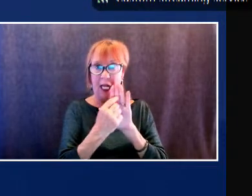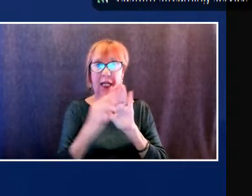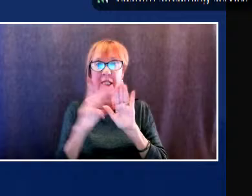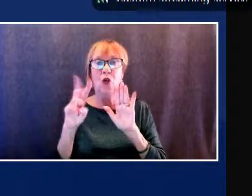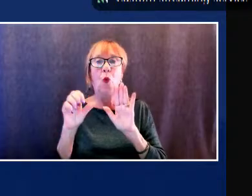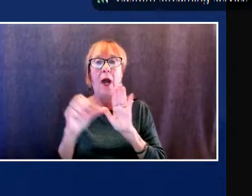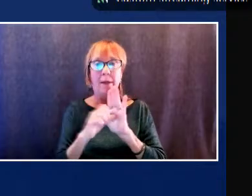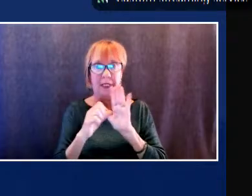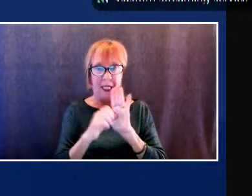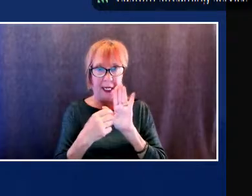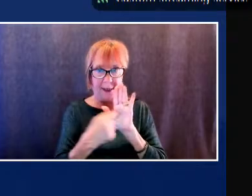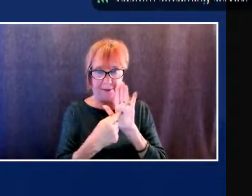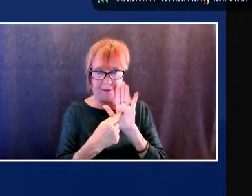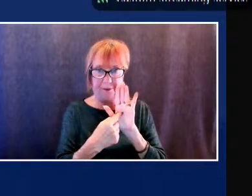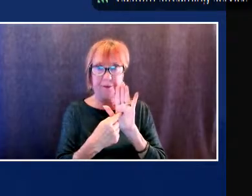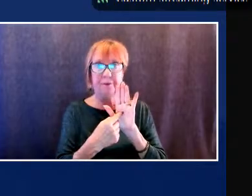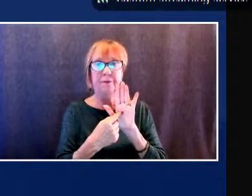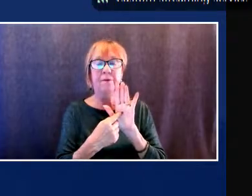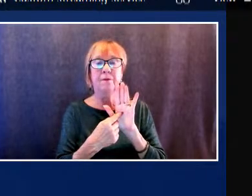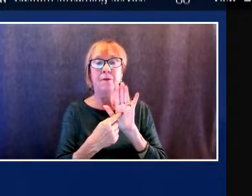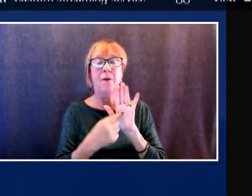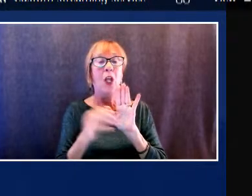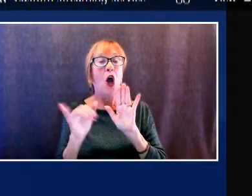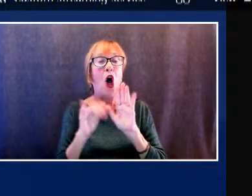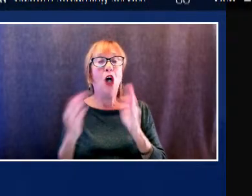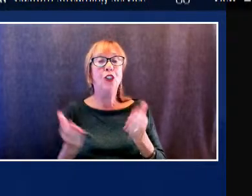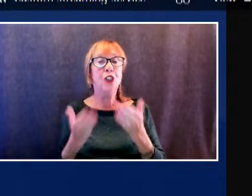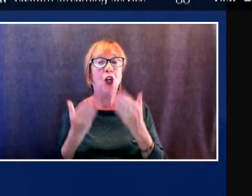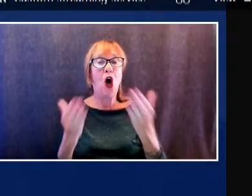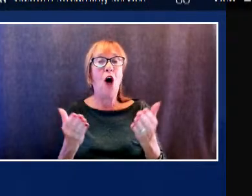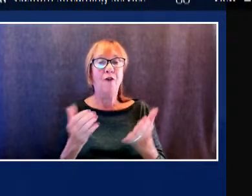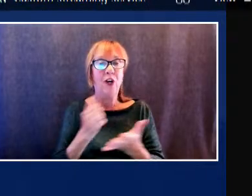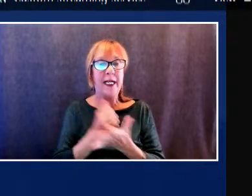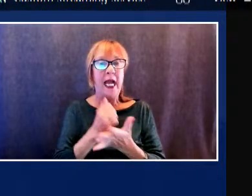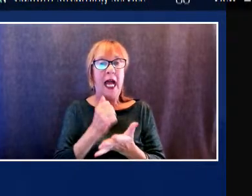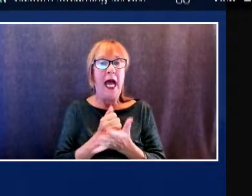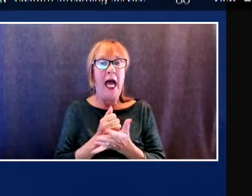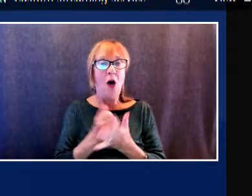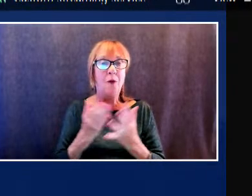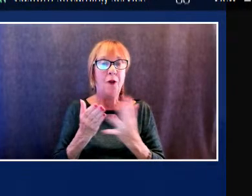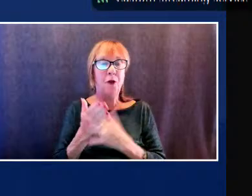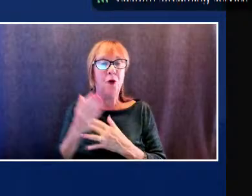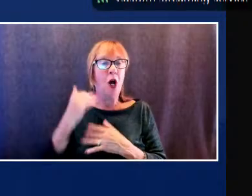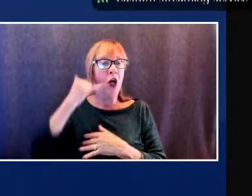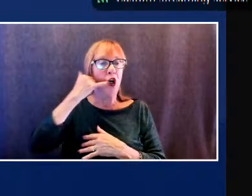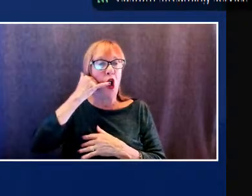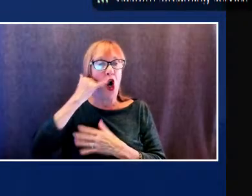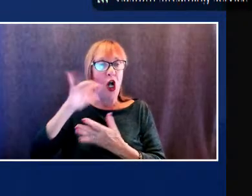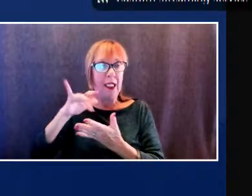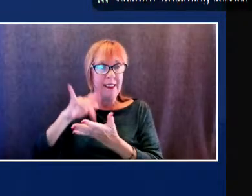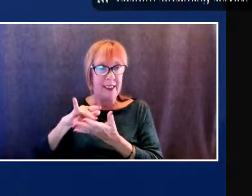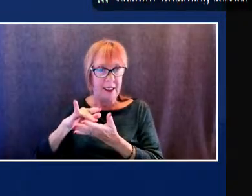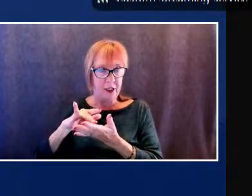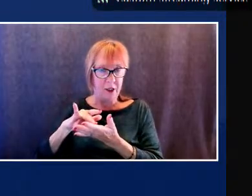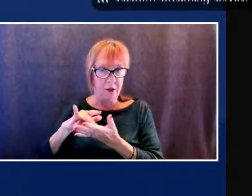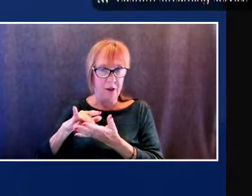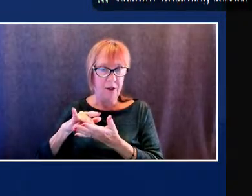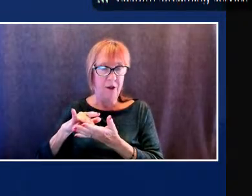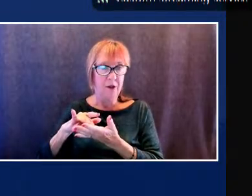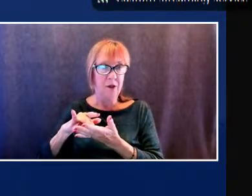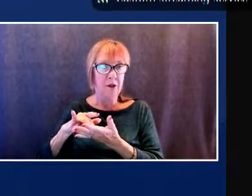website. We are also, offering help by our call center. Our call center is very good